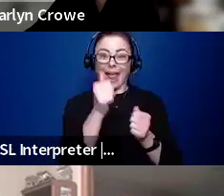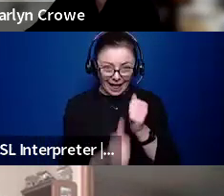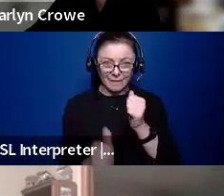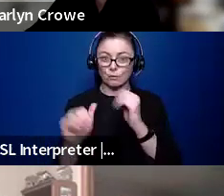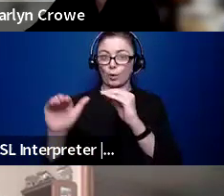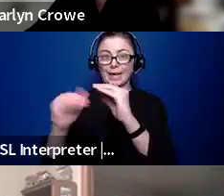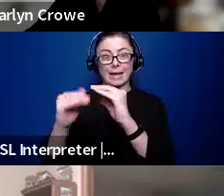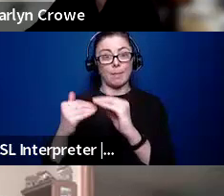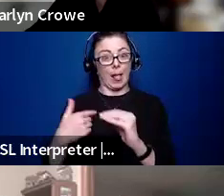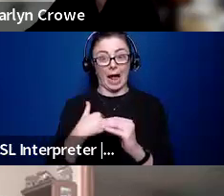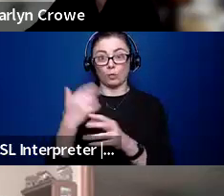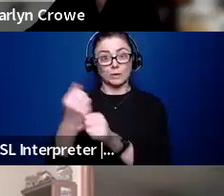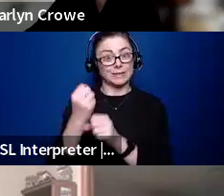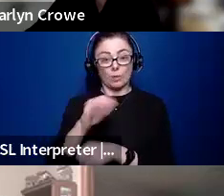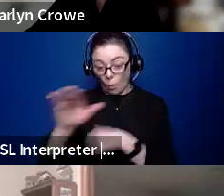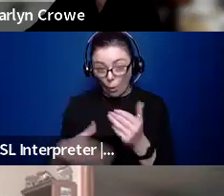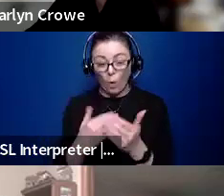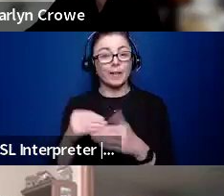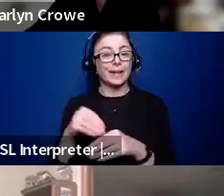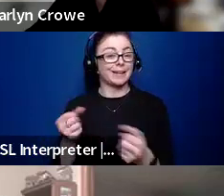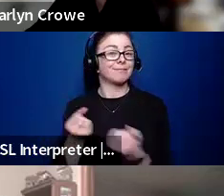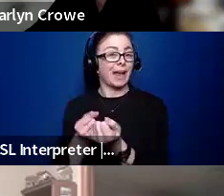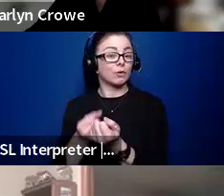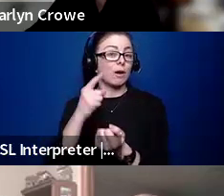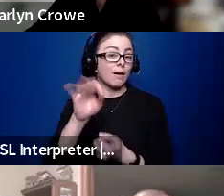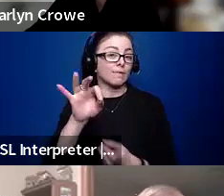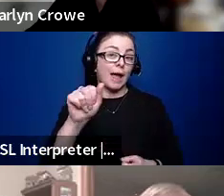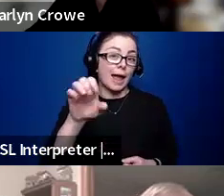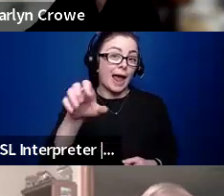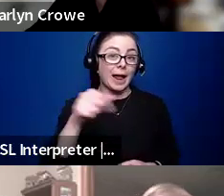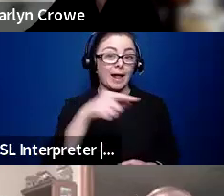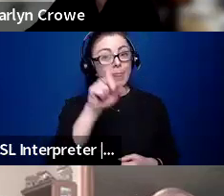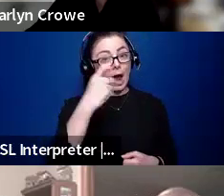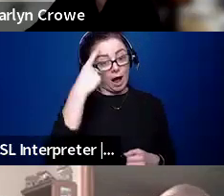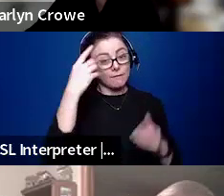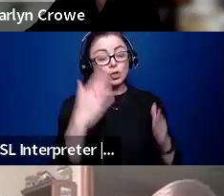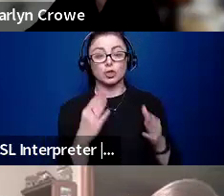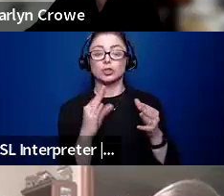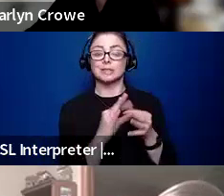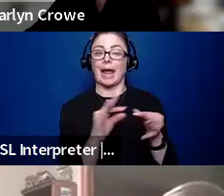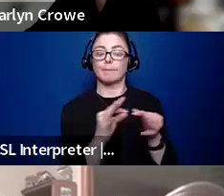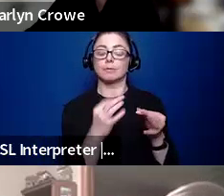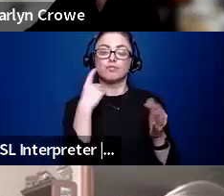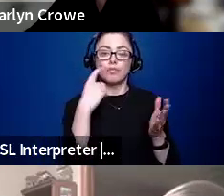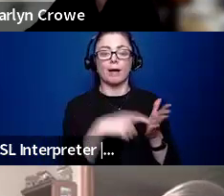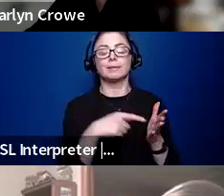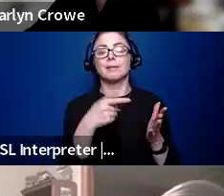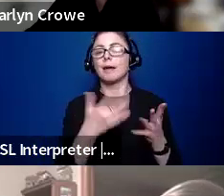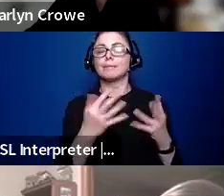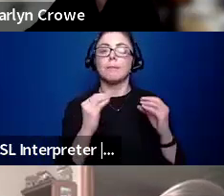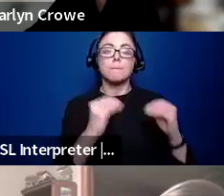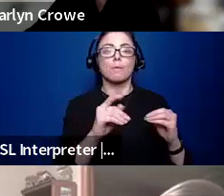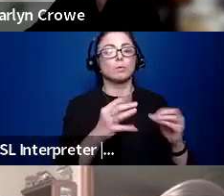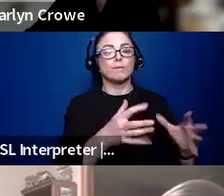received is in favor of the AEAs. And the governor's statement recognizes that they moved too fast on this and that it was a